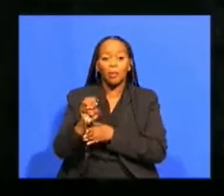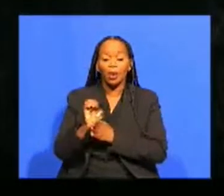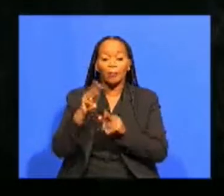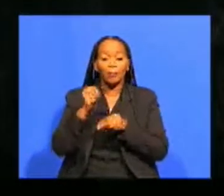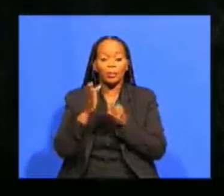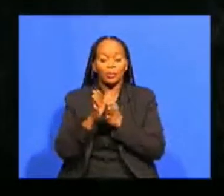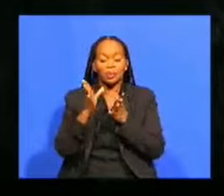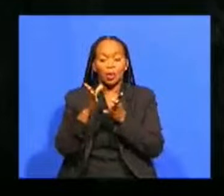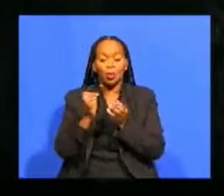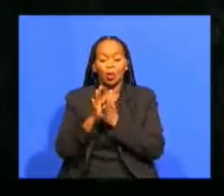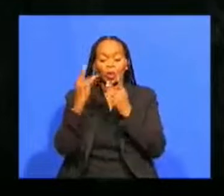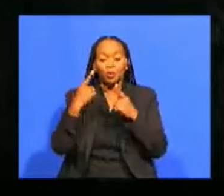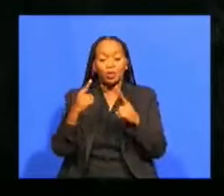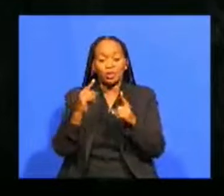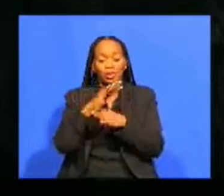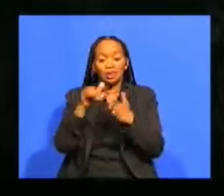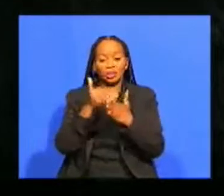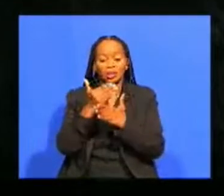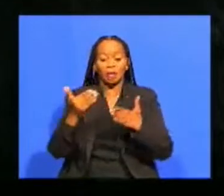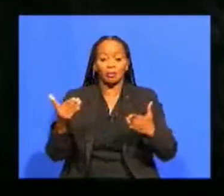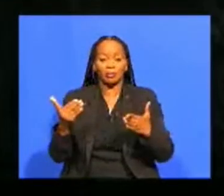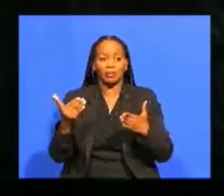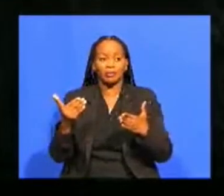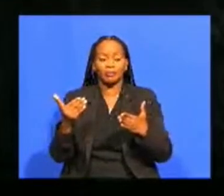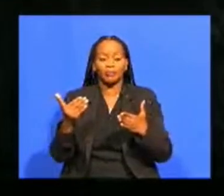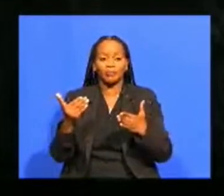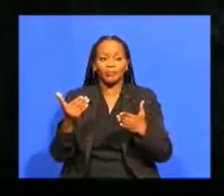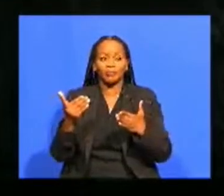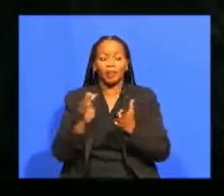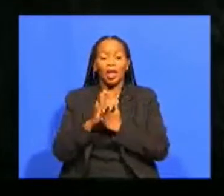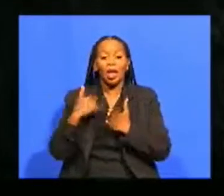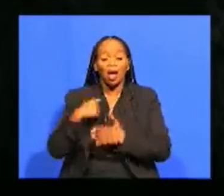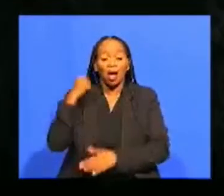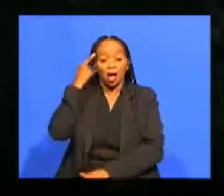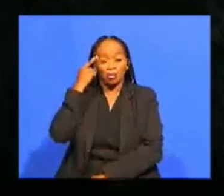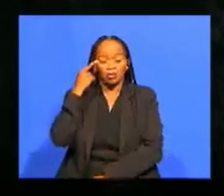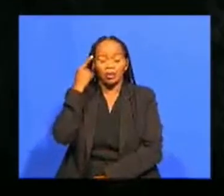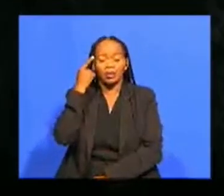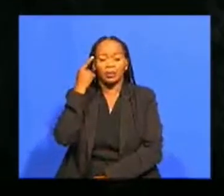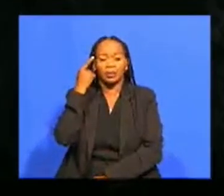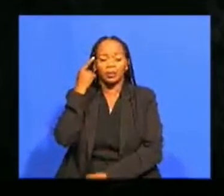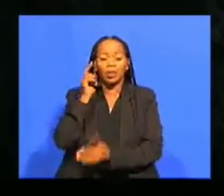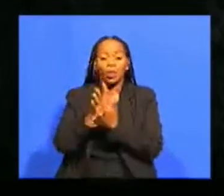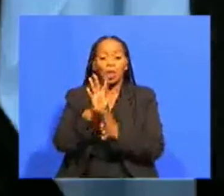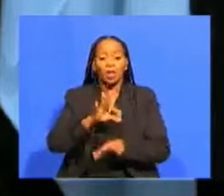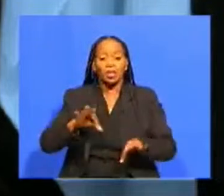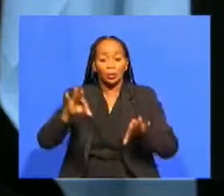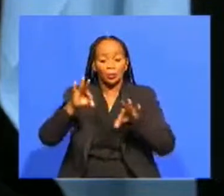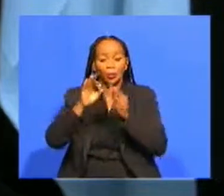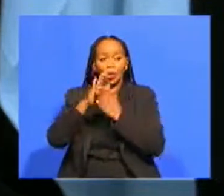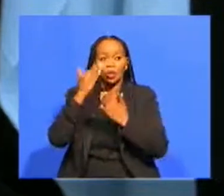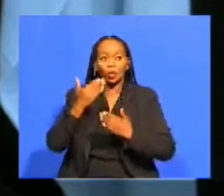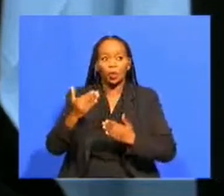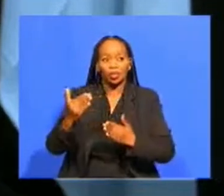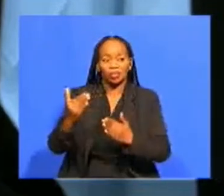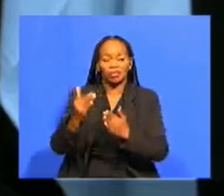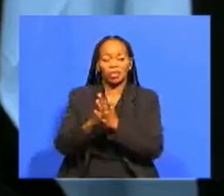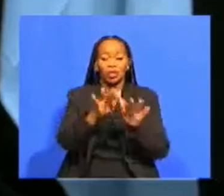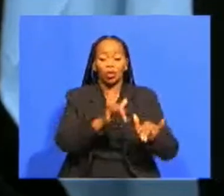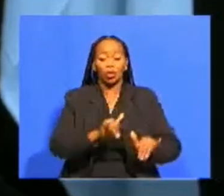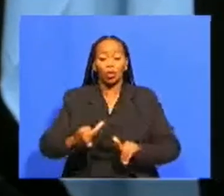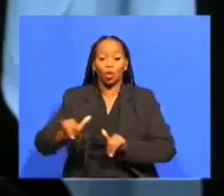Yes, sir. Yes, I think it's important to appreciate the commonality